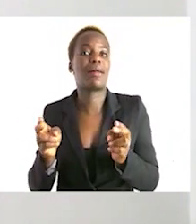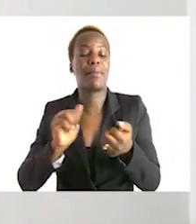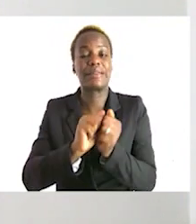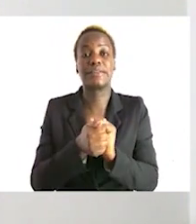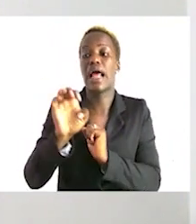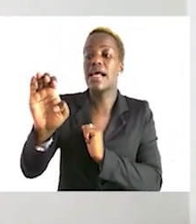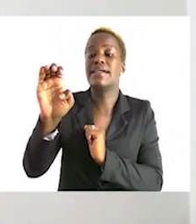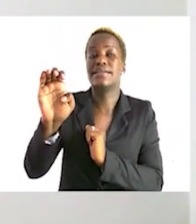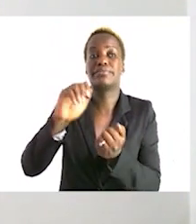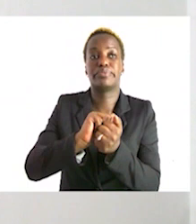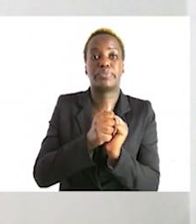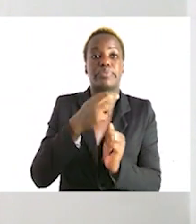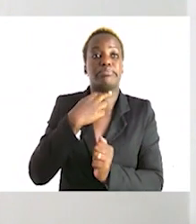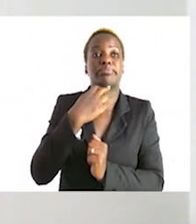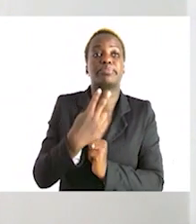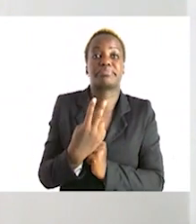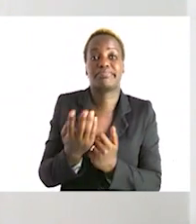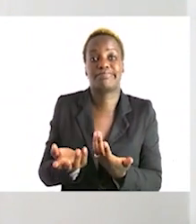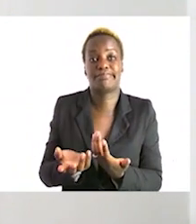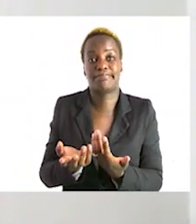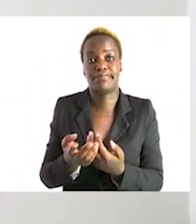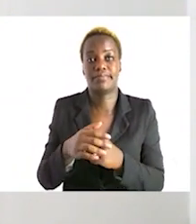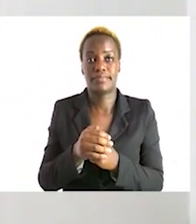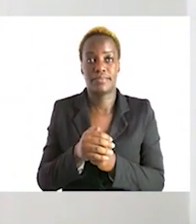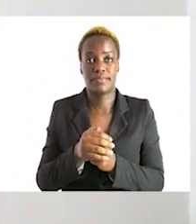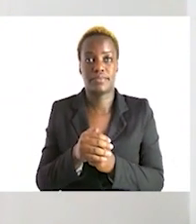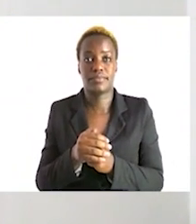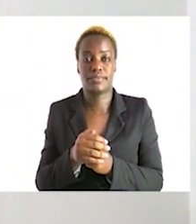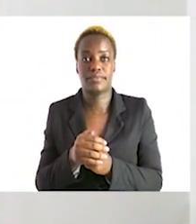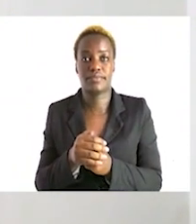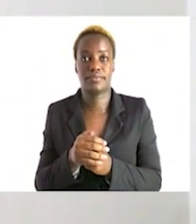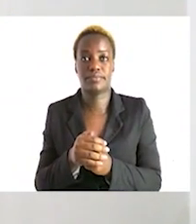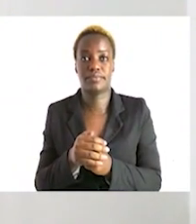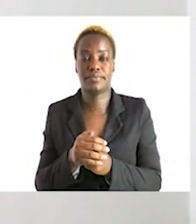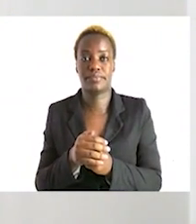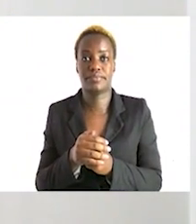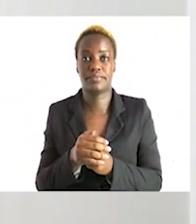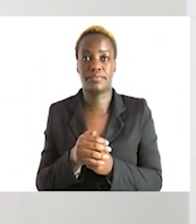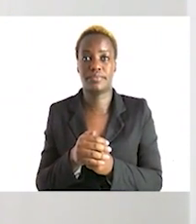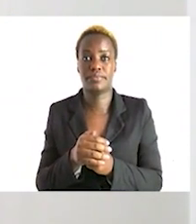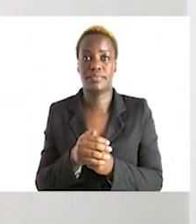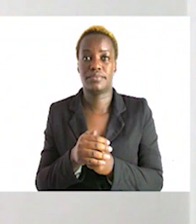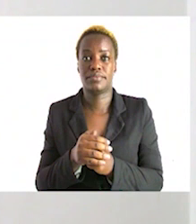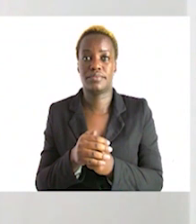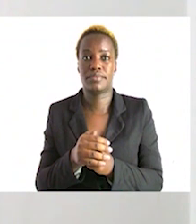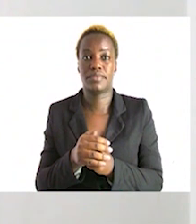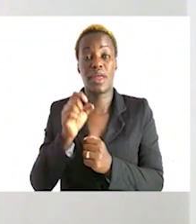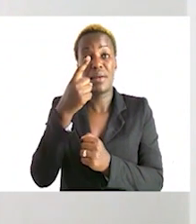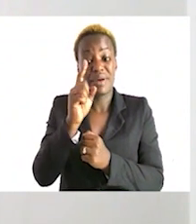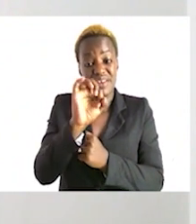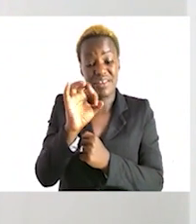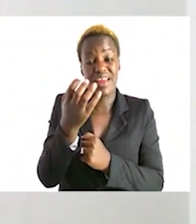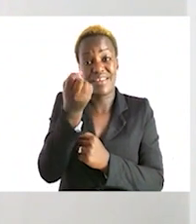E changes and it becomes the E for the. Ne? So whenever we have two vowel sounds,